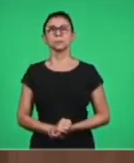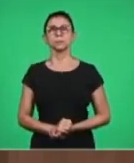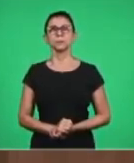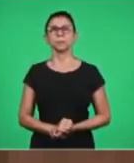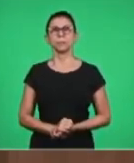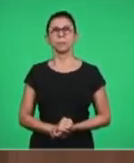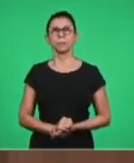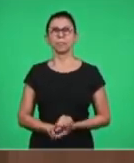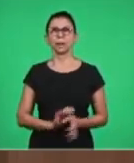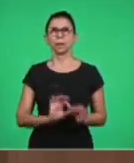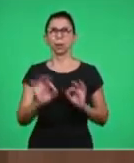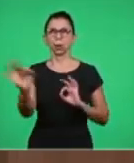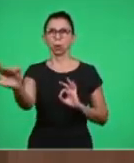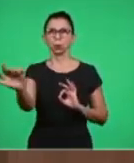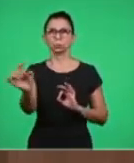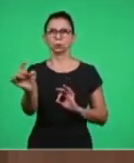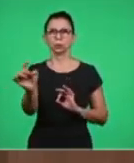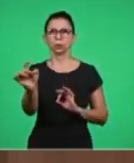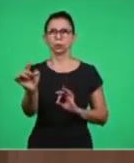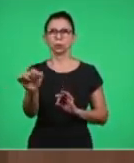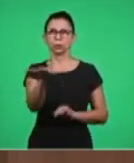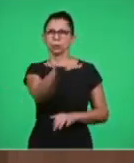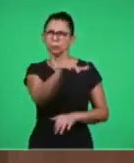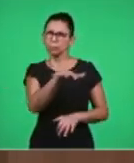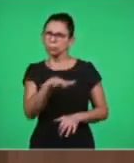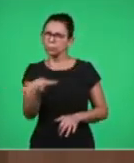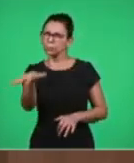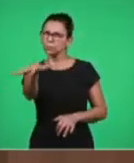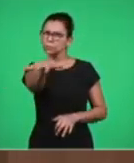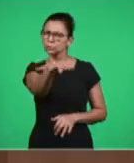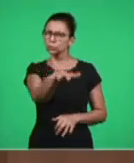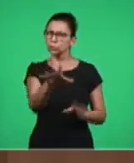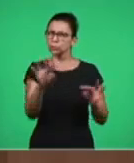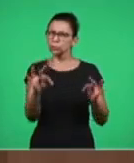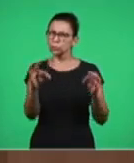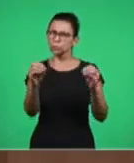that are not far away from religion, everywhere,